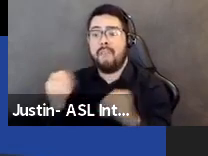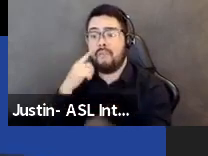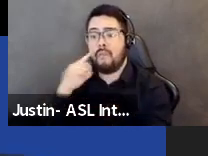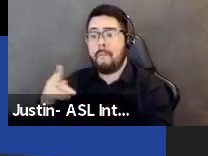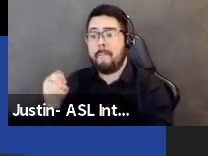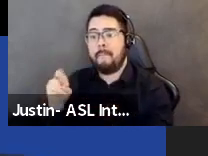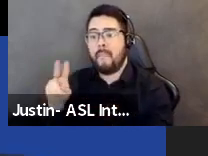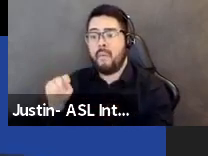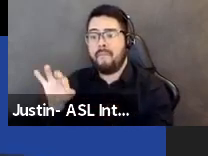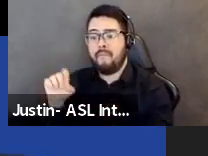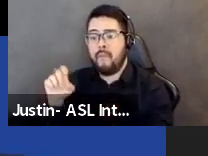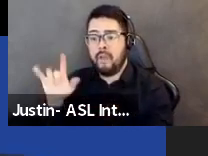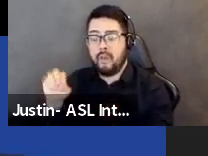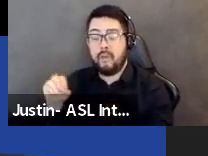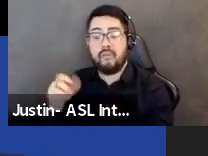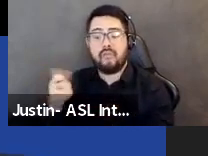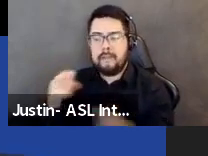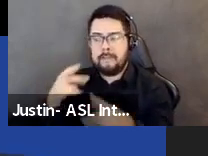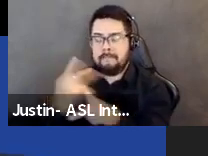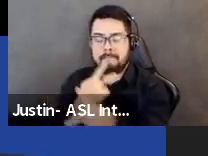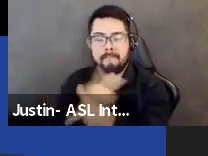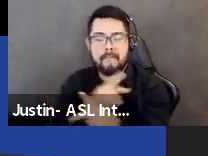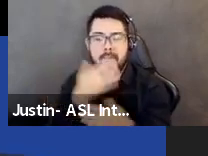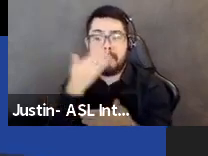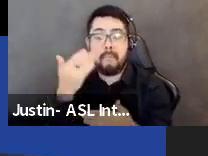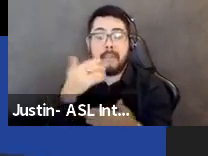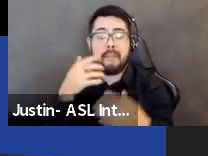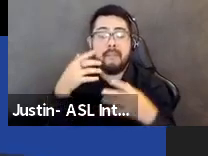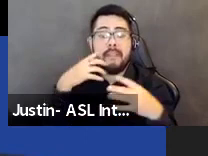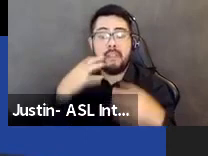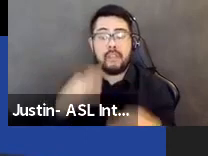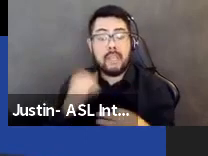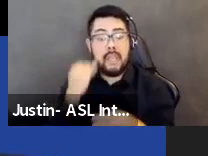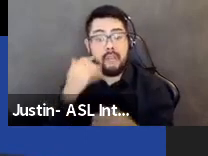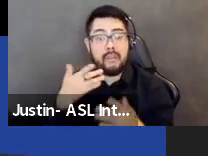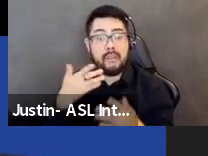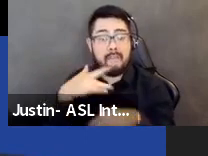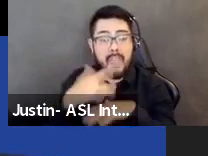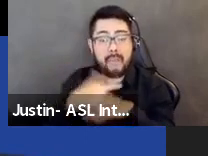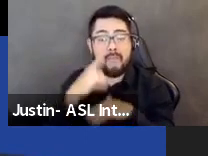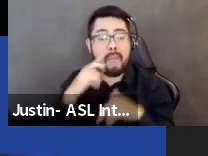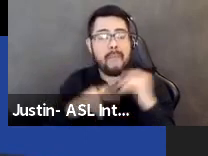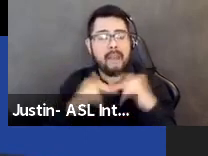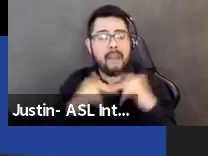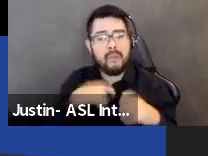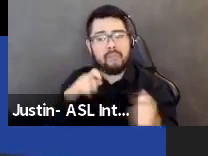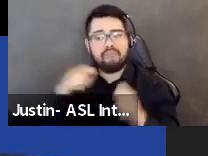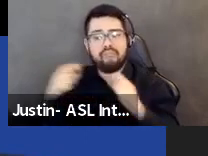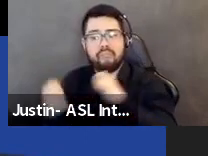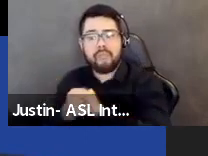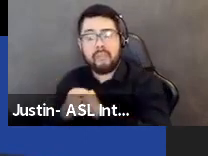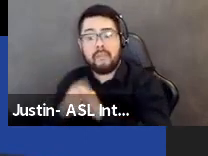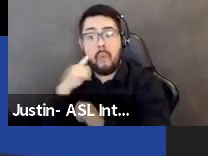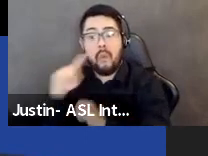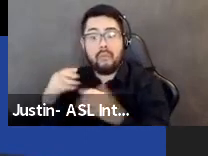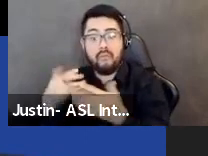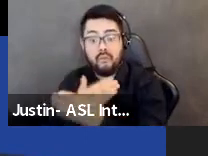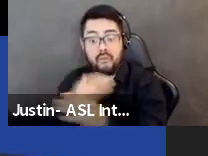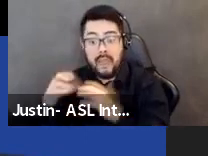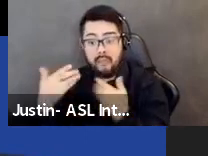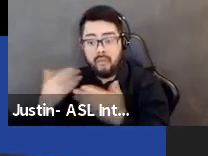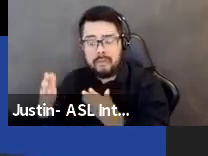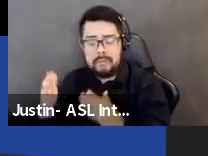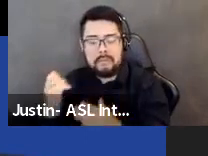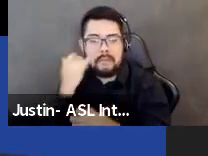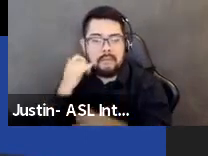solutions within our existing portfolio are there spaces in the building that can be repurposed to accommodate classrooms if not are